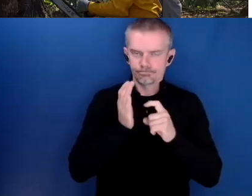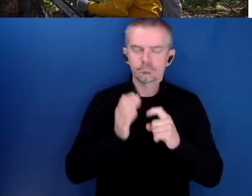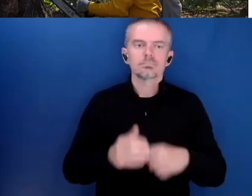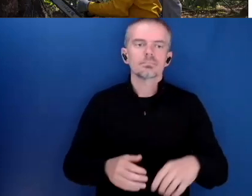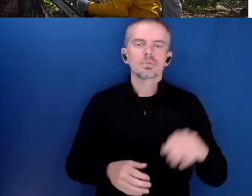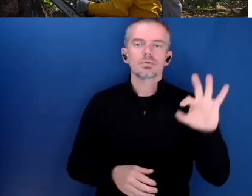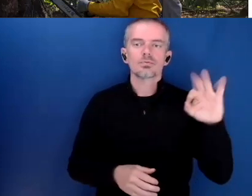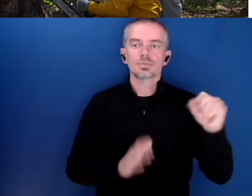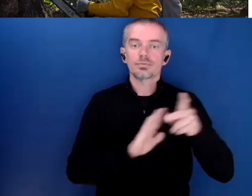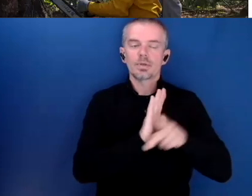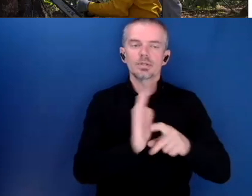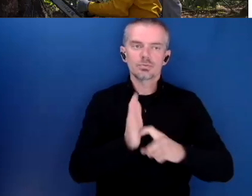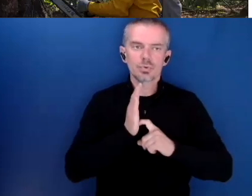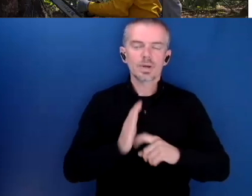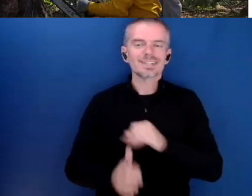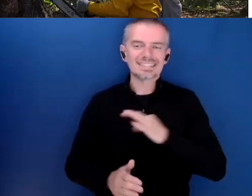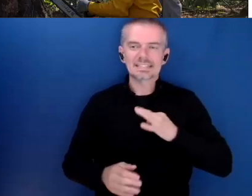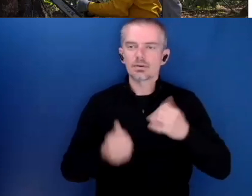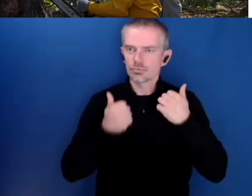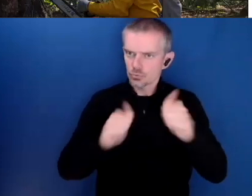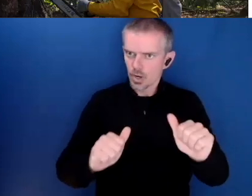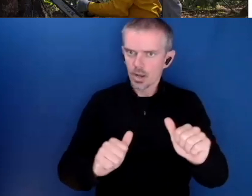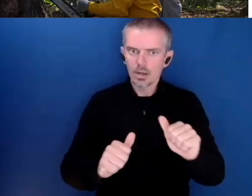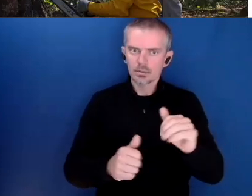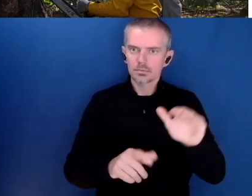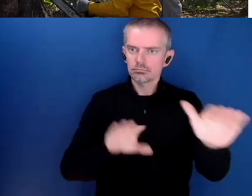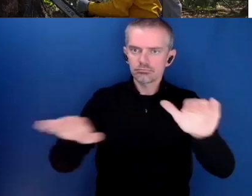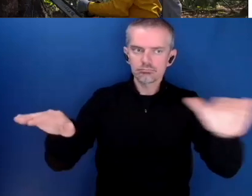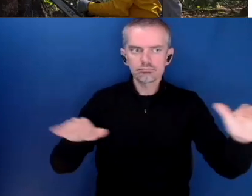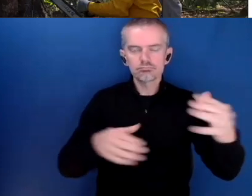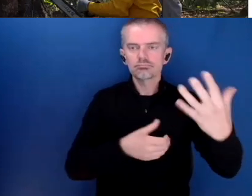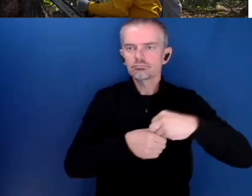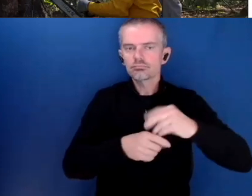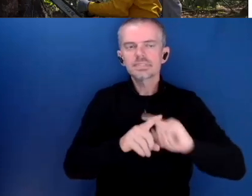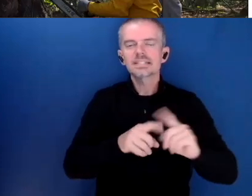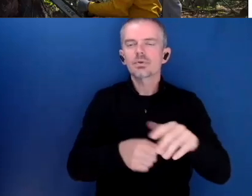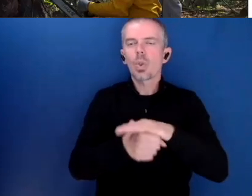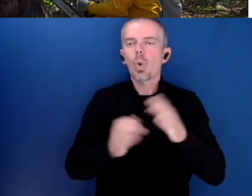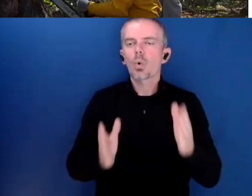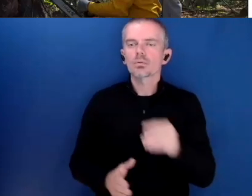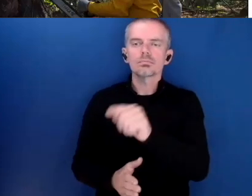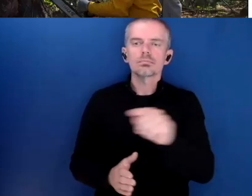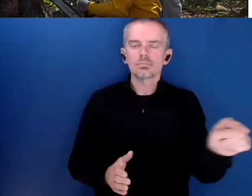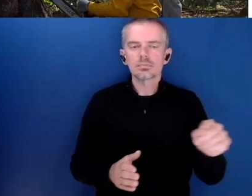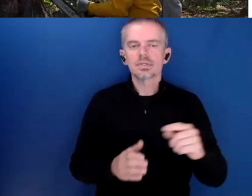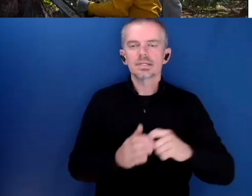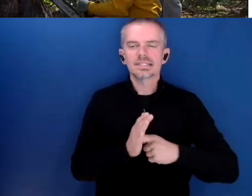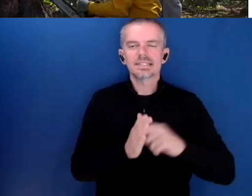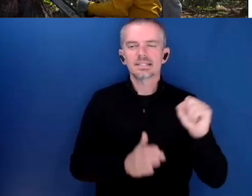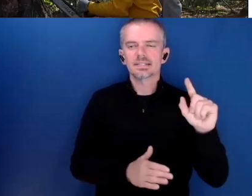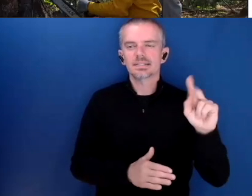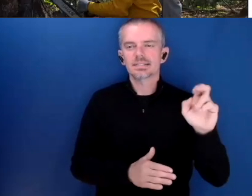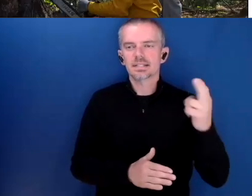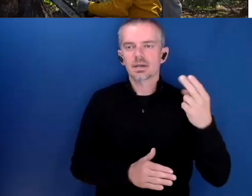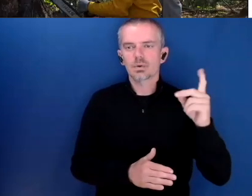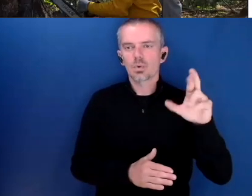Service policy requires that staff make an effort to involve a variety of local interests and engage key stakeholders in collaboration